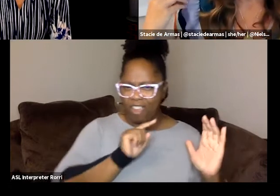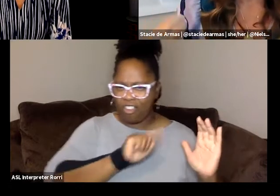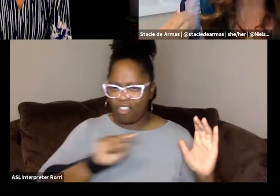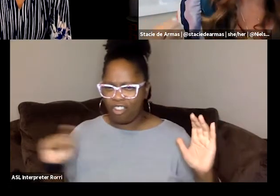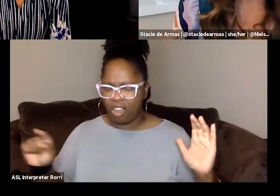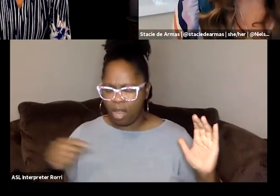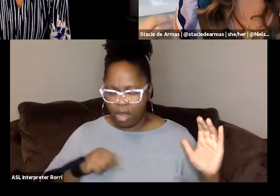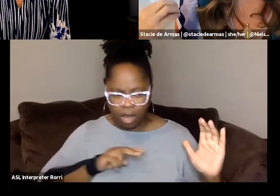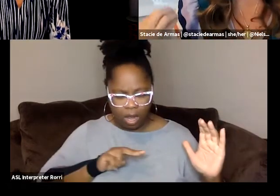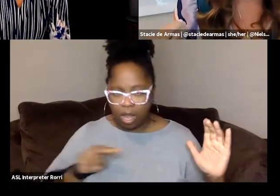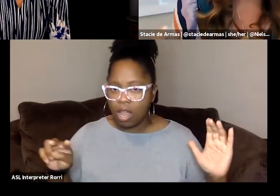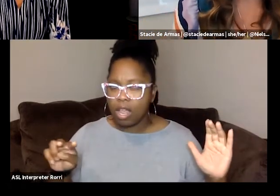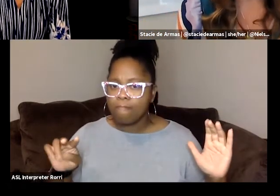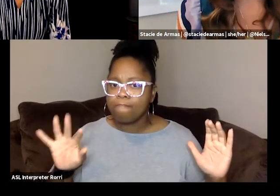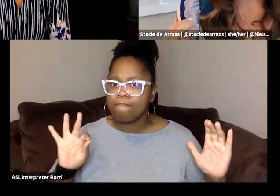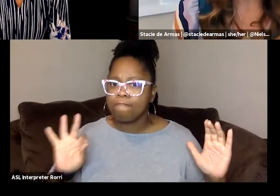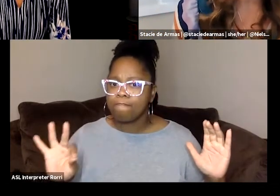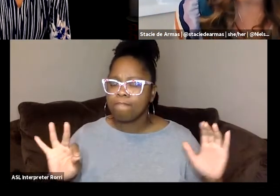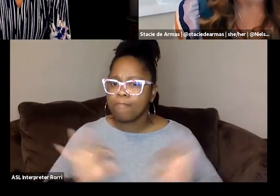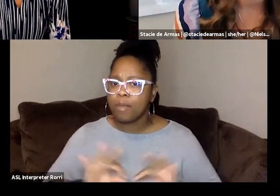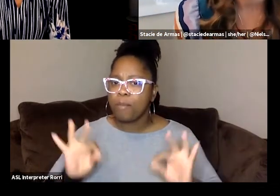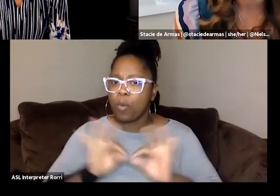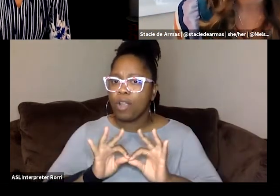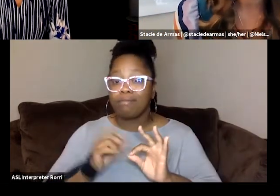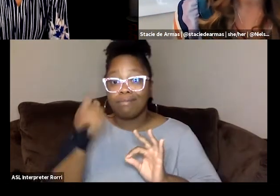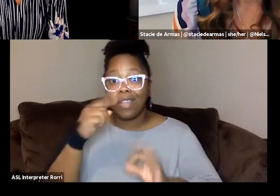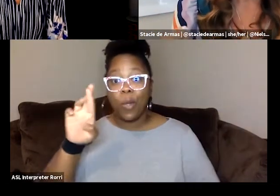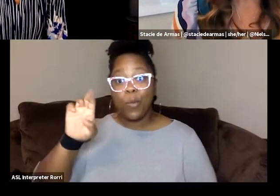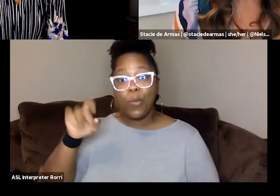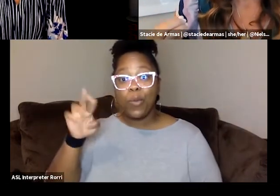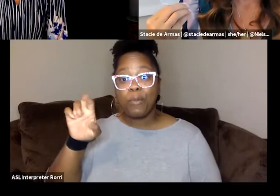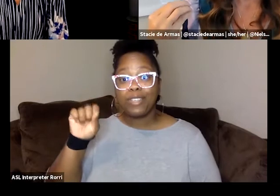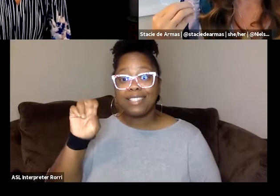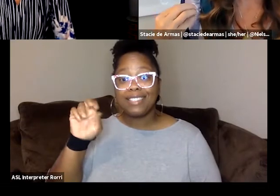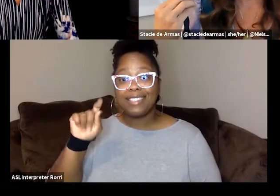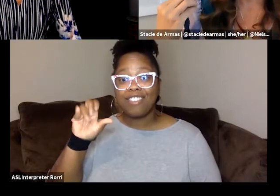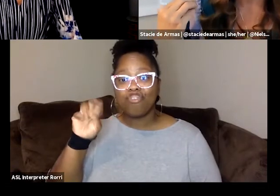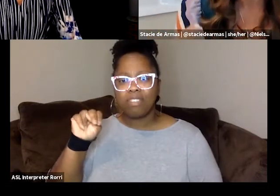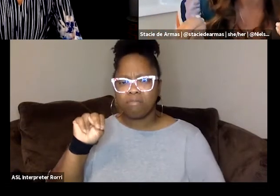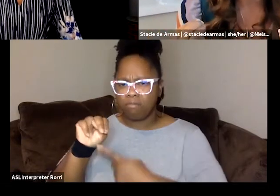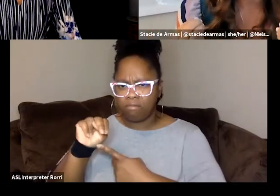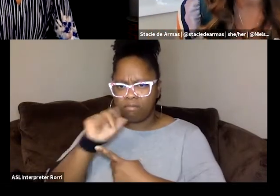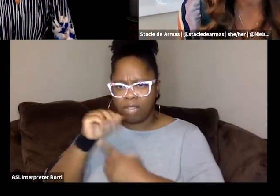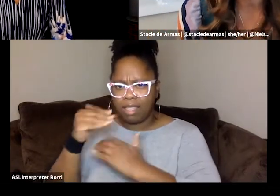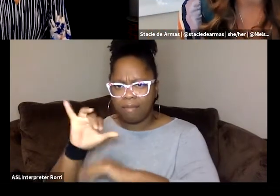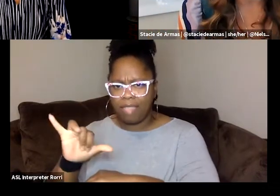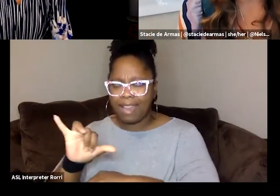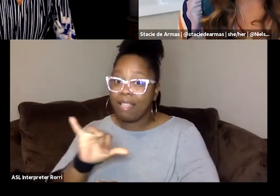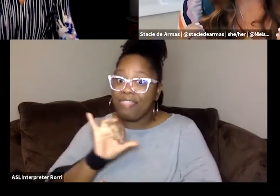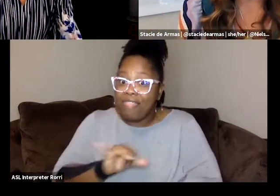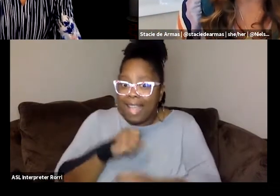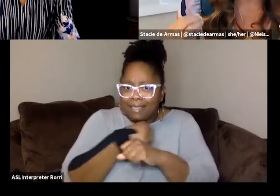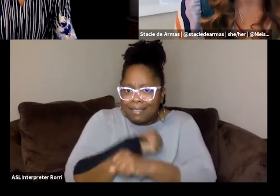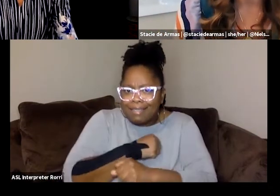thought, we have something here, because this is so much more than representation on screen. This has the power, this kind of data and